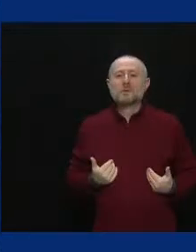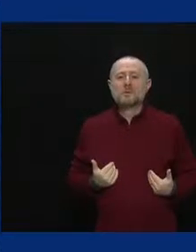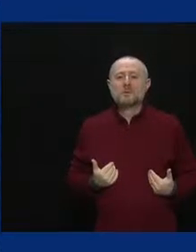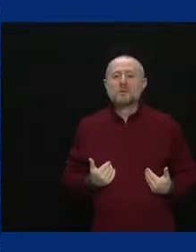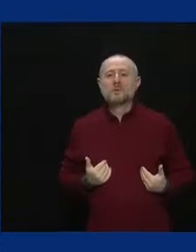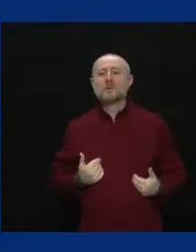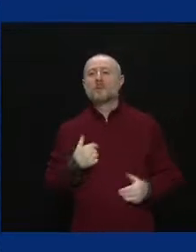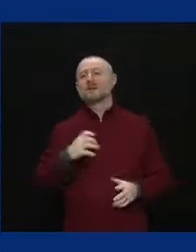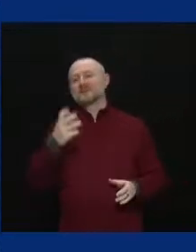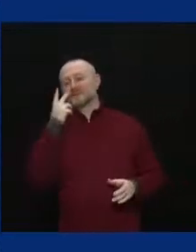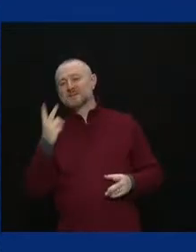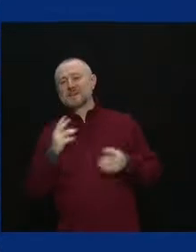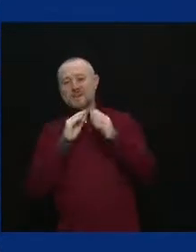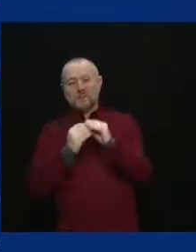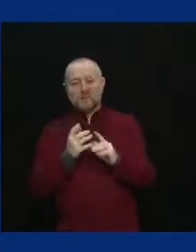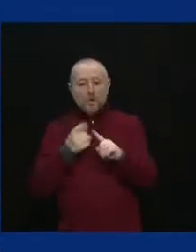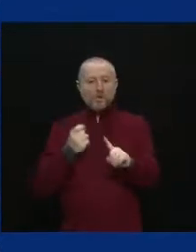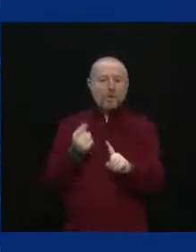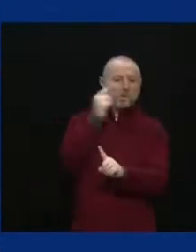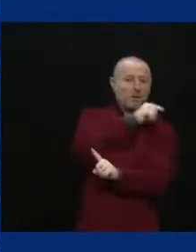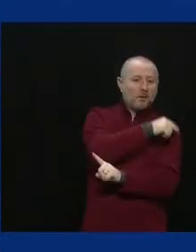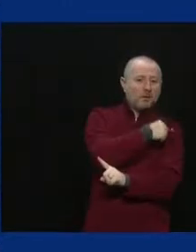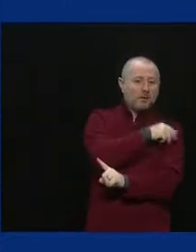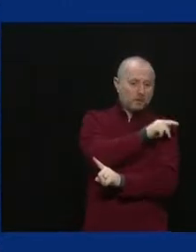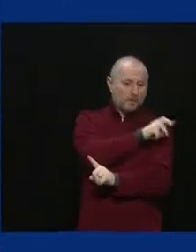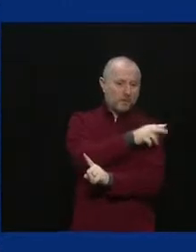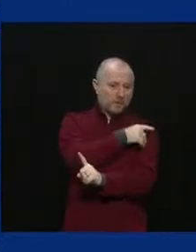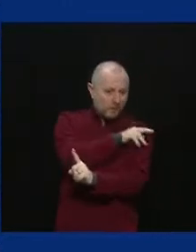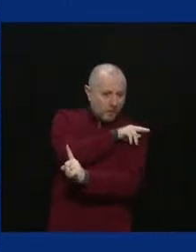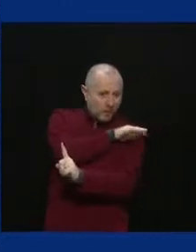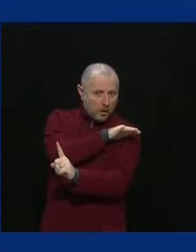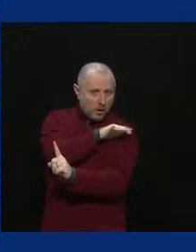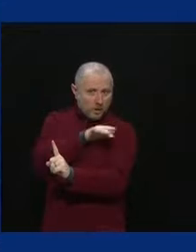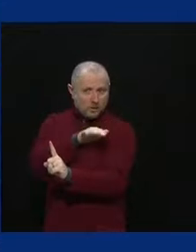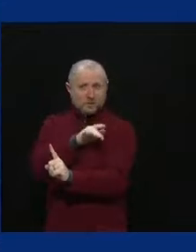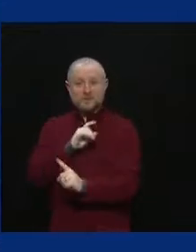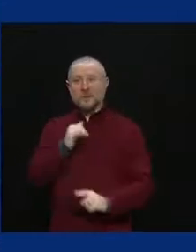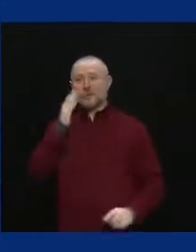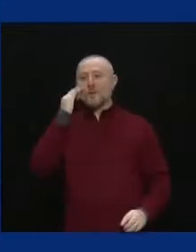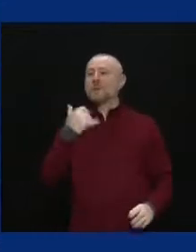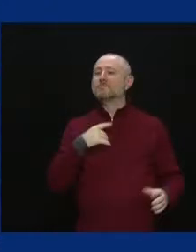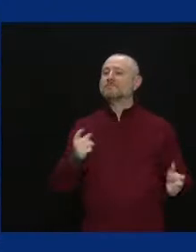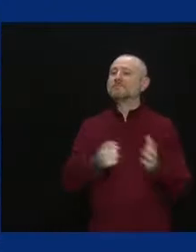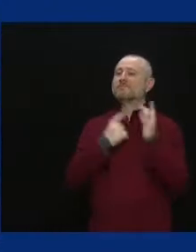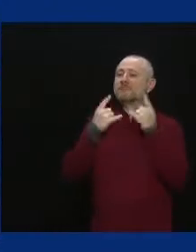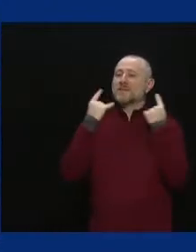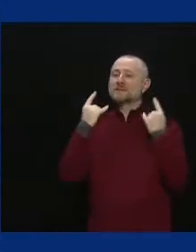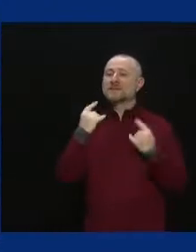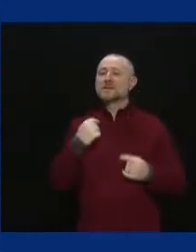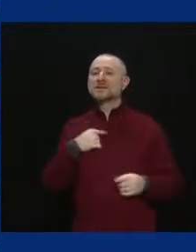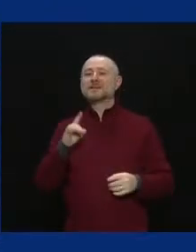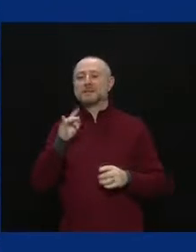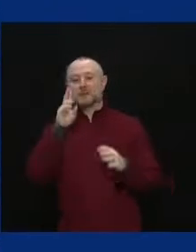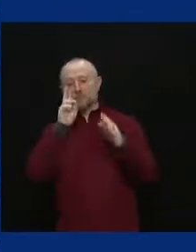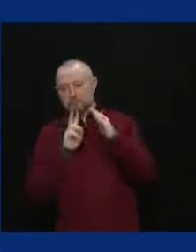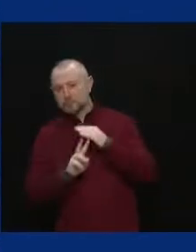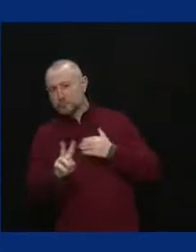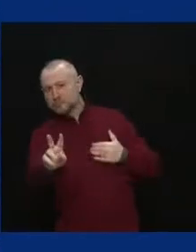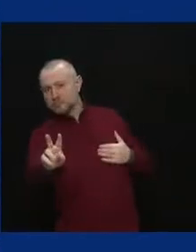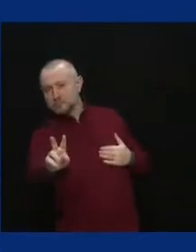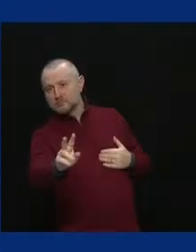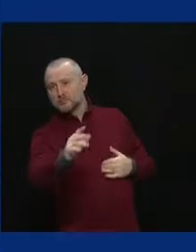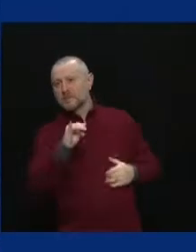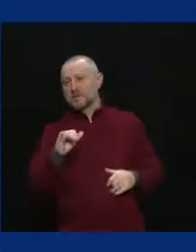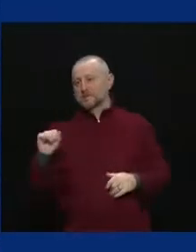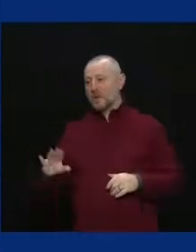number before we instituted these. We instituted these because we saw the storm coming our way. We watched the global trends. We